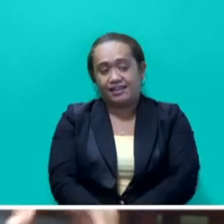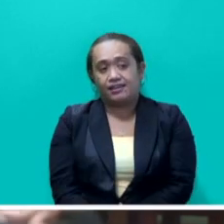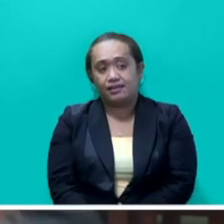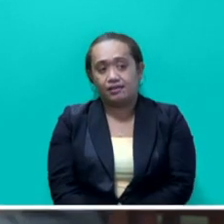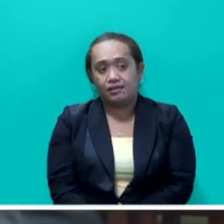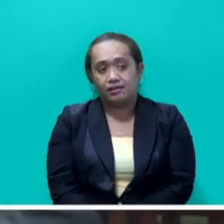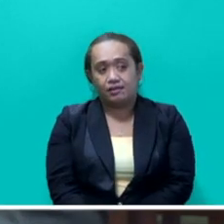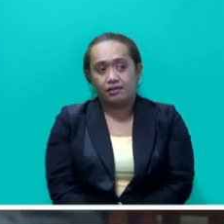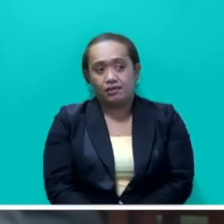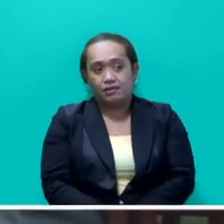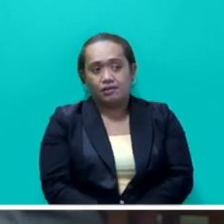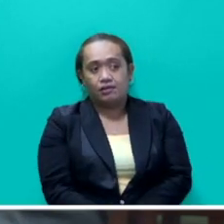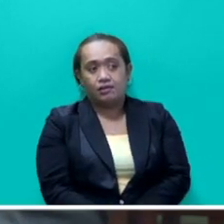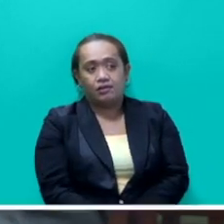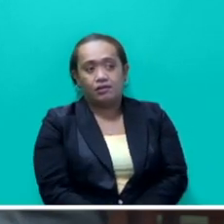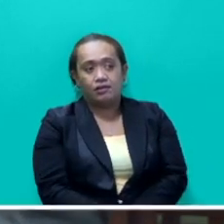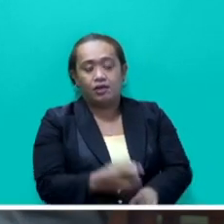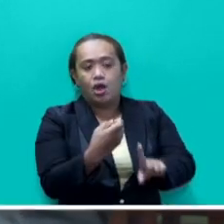Kov.